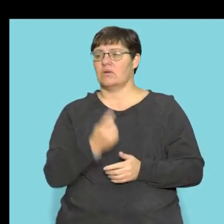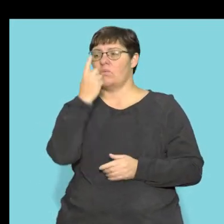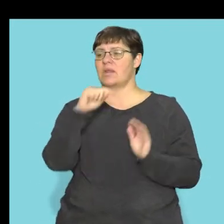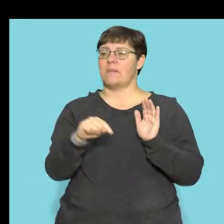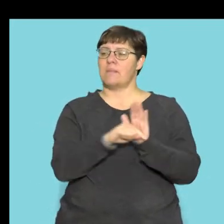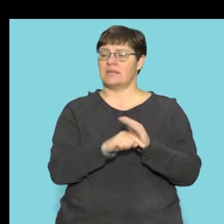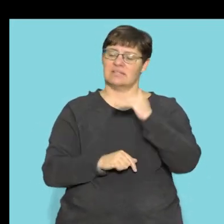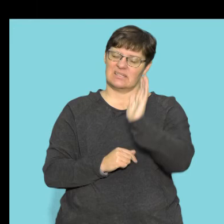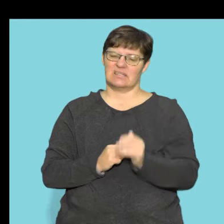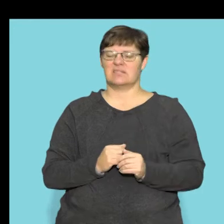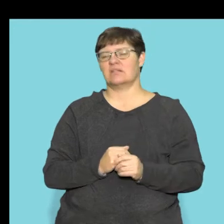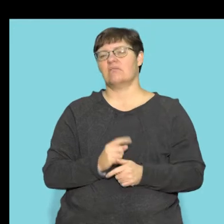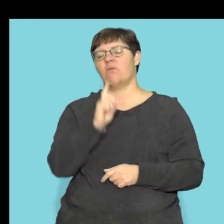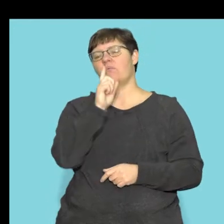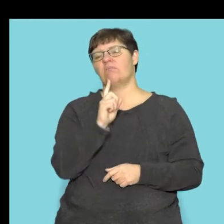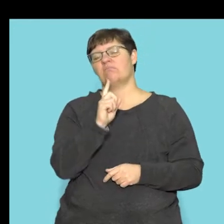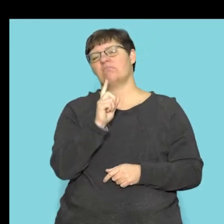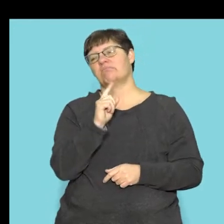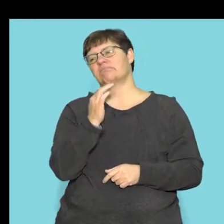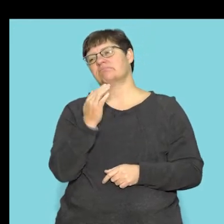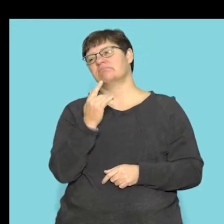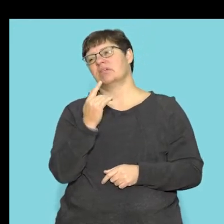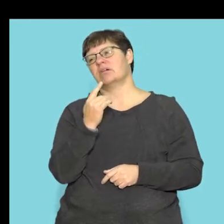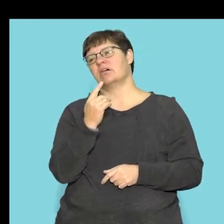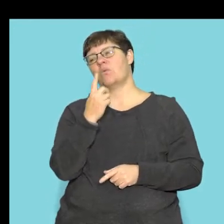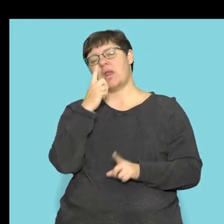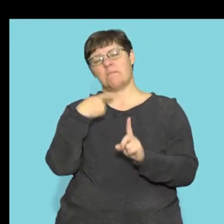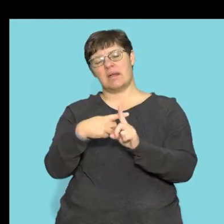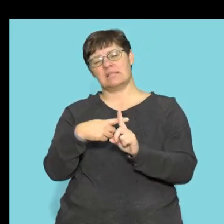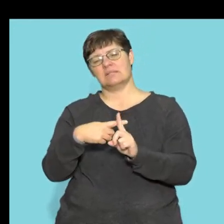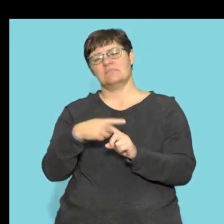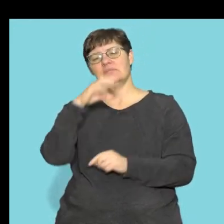minus, they were charging me an interest rate of